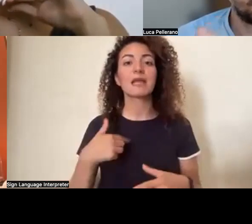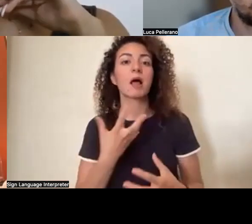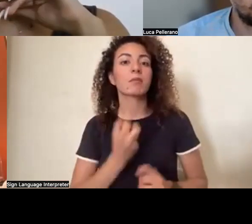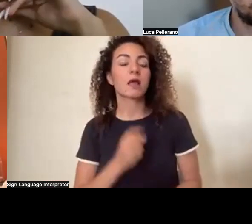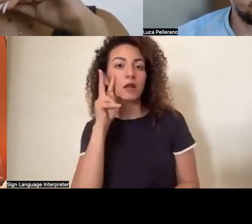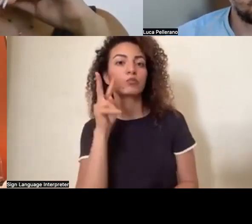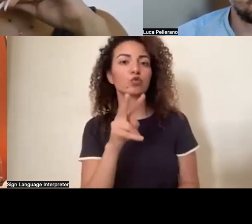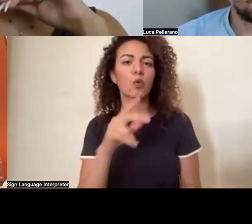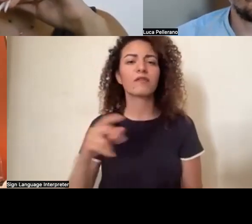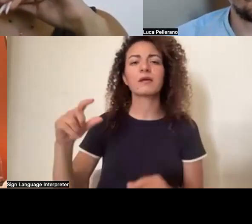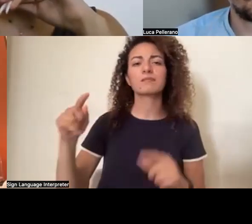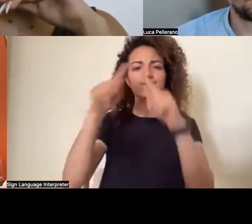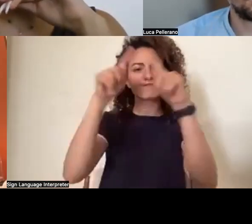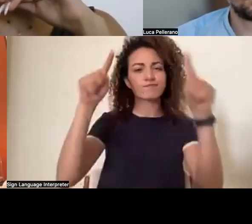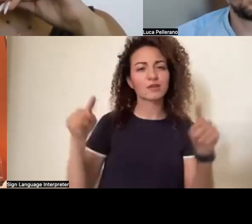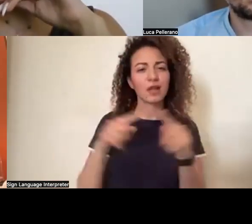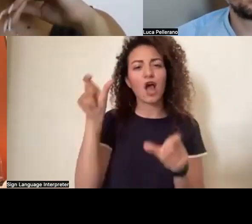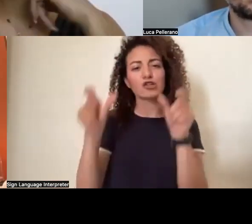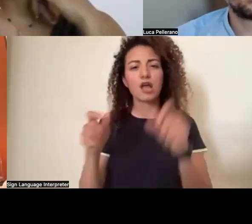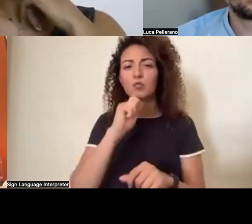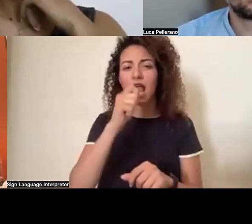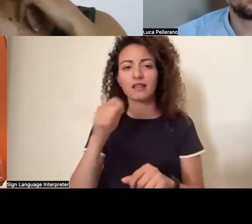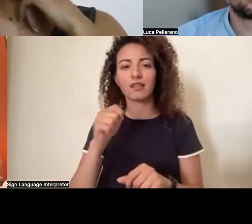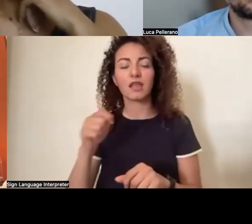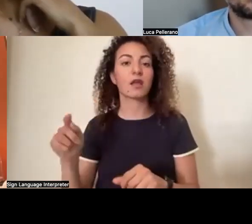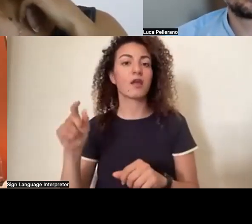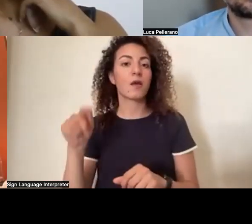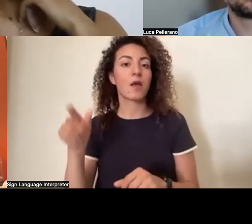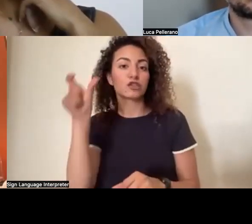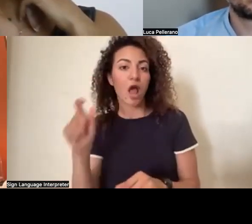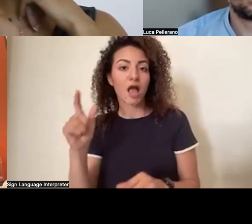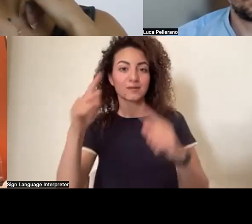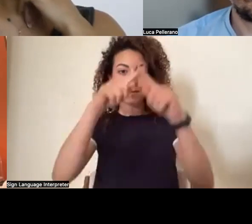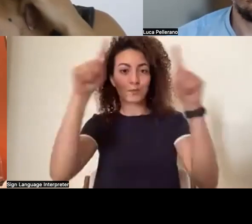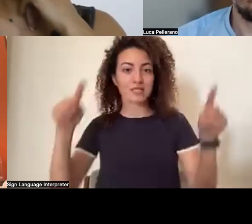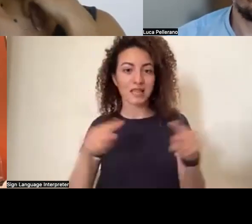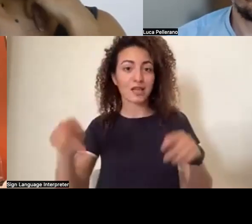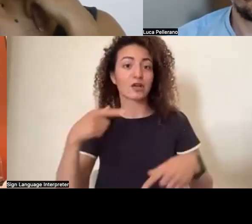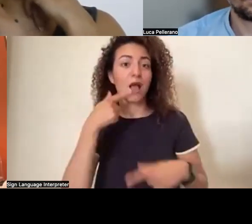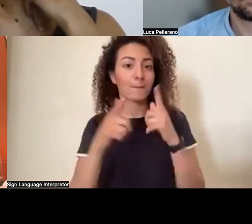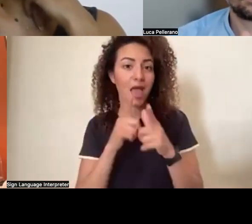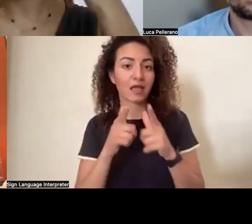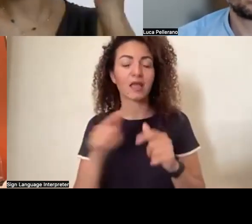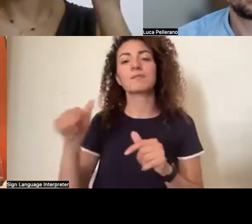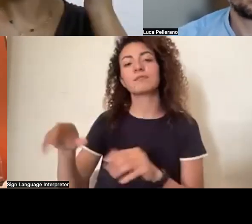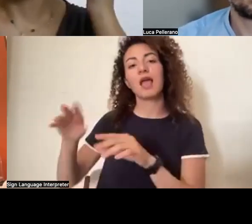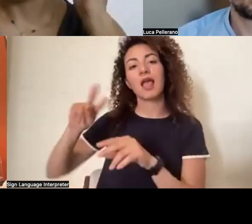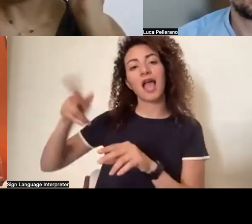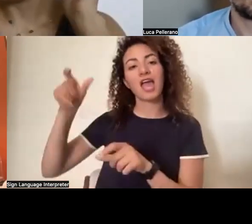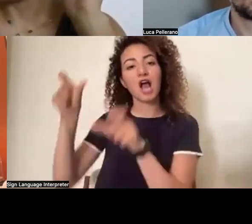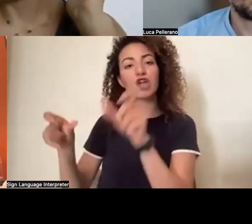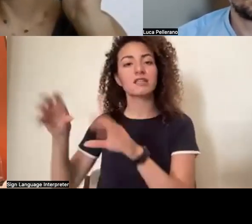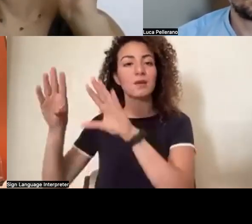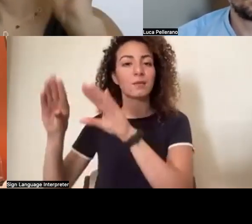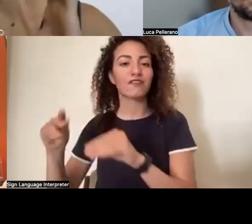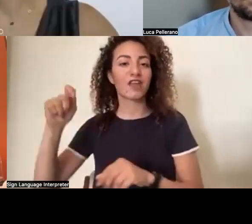panelist faces because we will have to switch off the video to allow for sign language interpretation to be